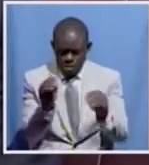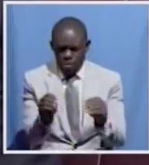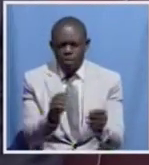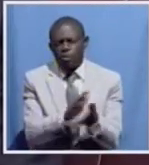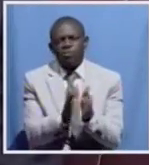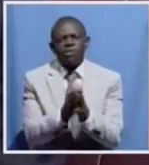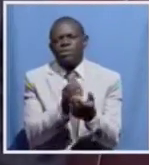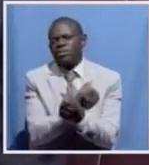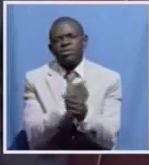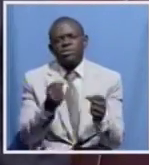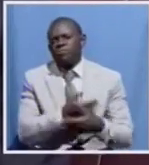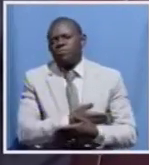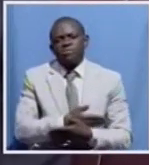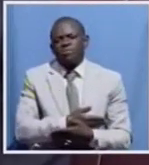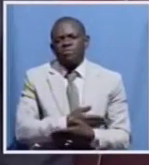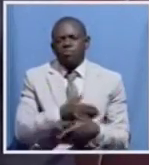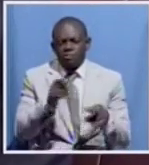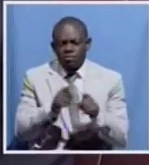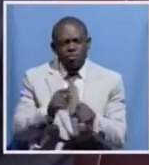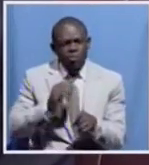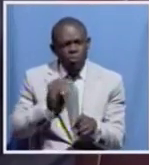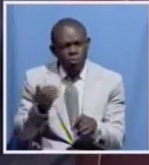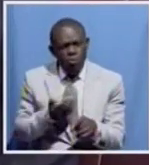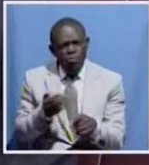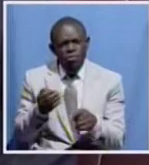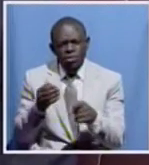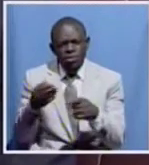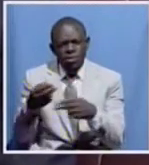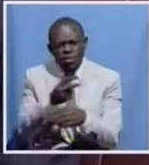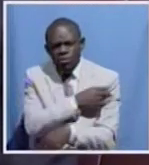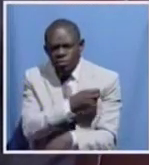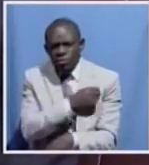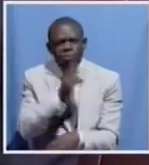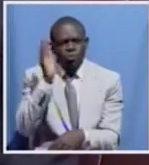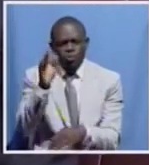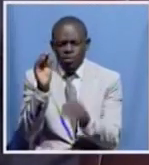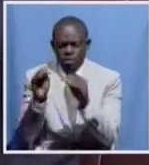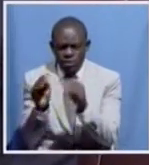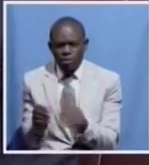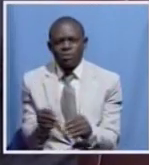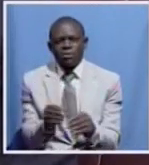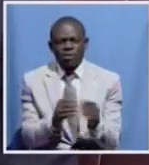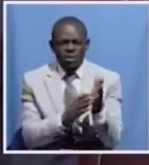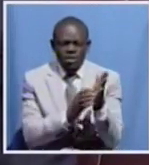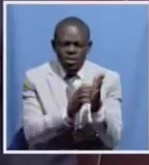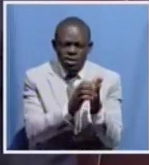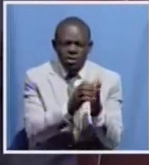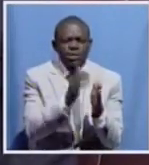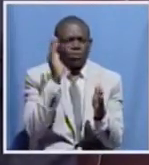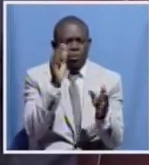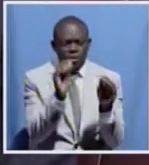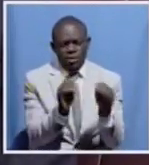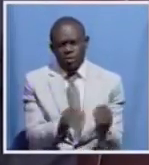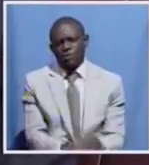women's ward, and they will see that there is rehabilitation and expansion going on in the cancer center. Mind you, the